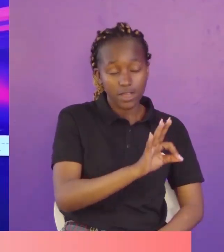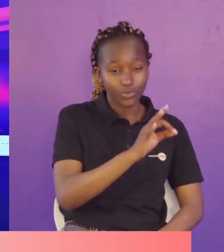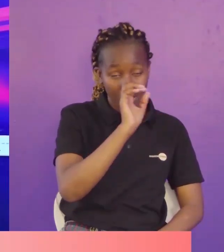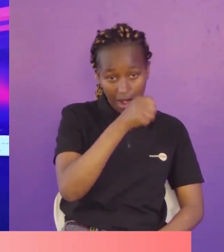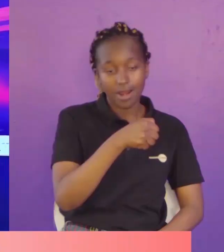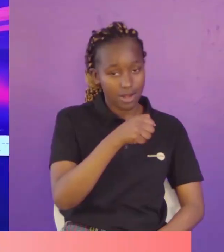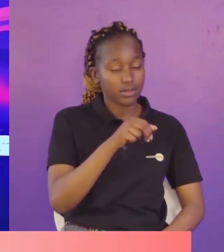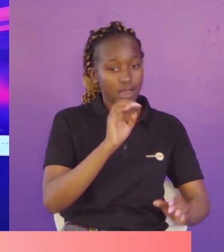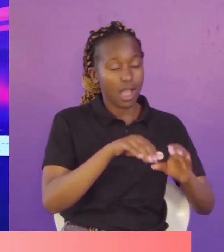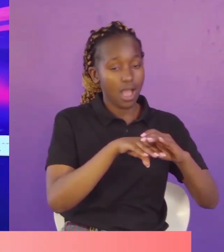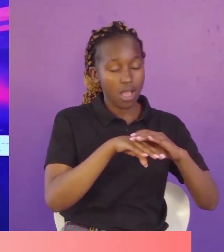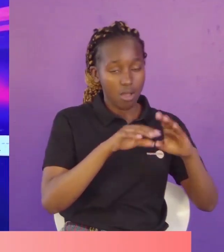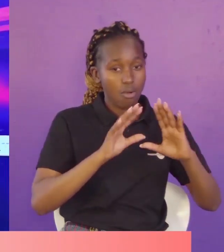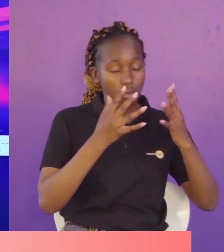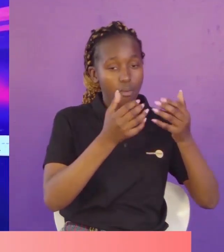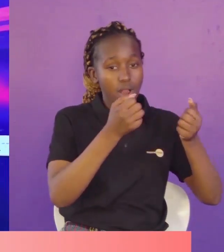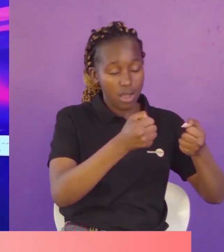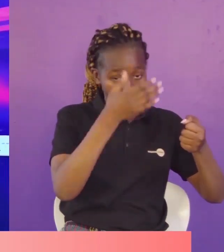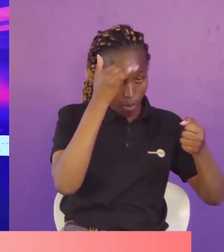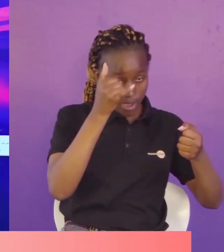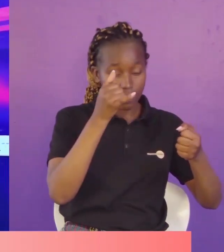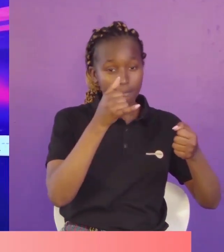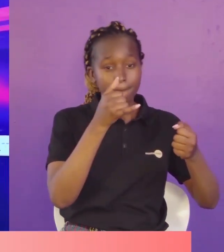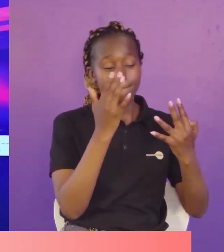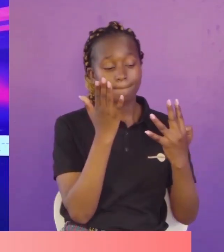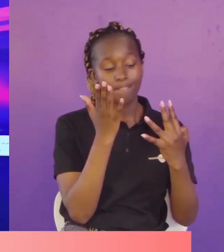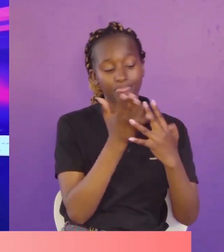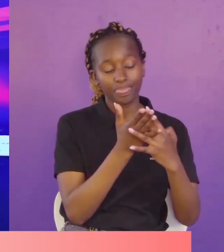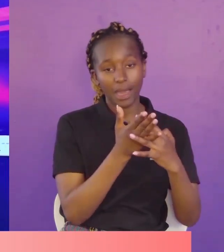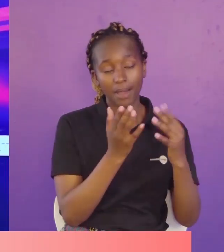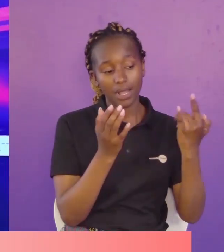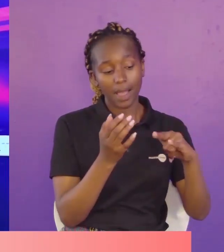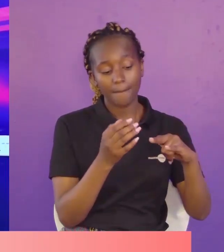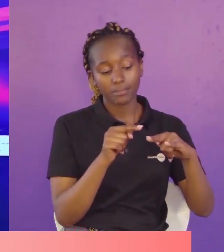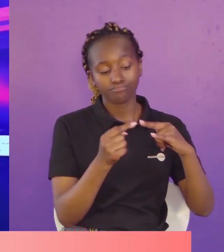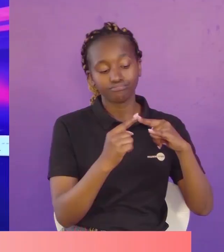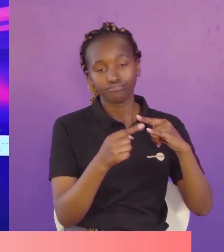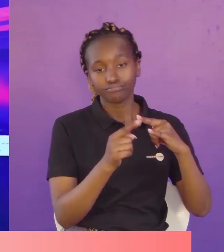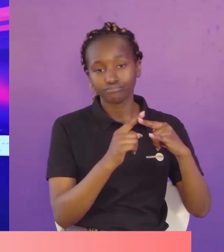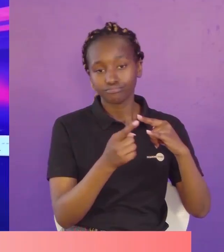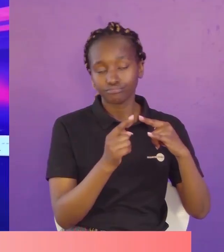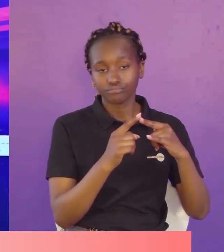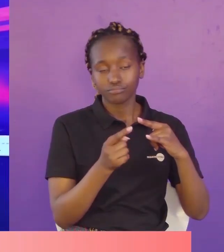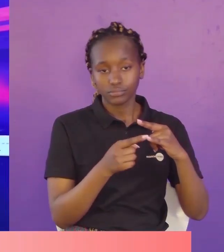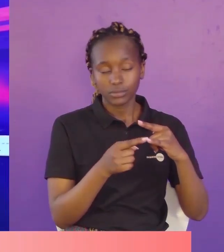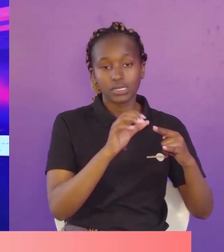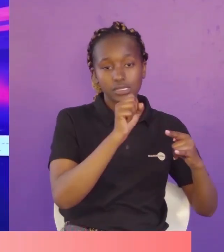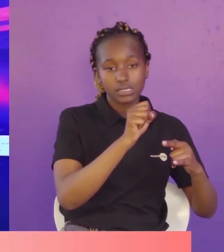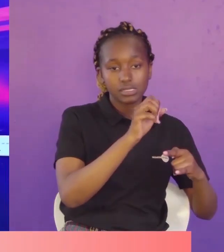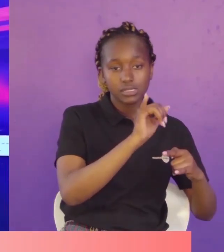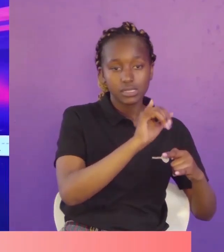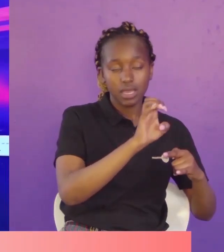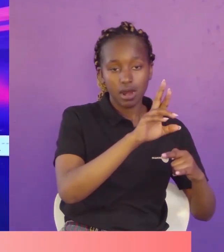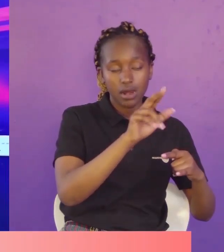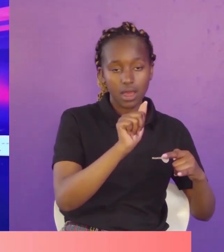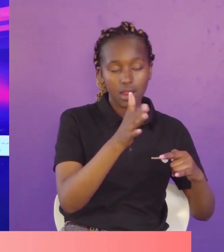because the gap between Sierra Leone and Burkina Faso is up to 5 points. And I don't think